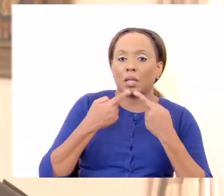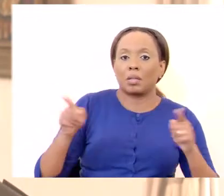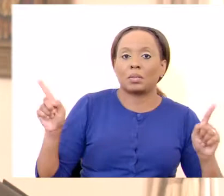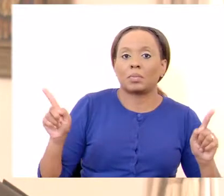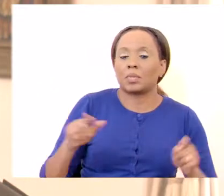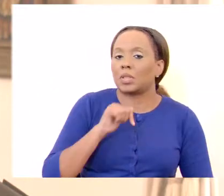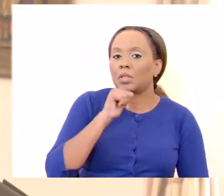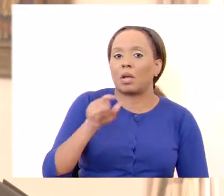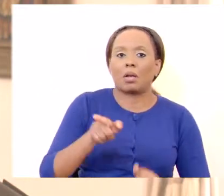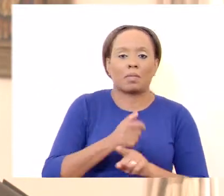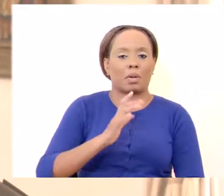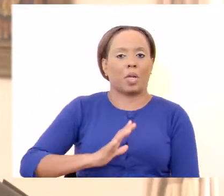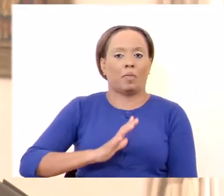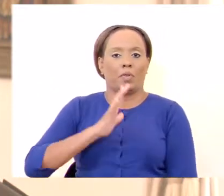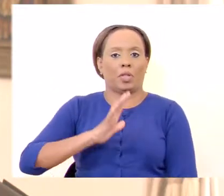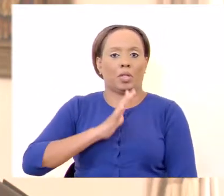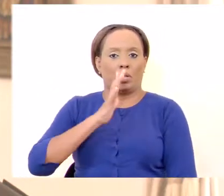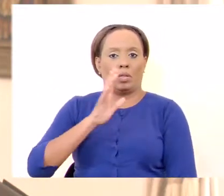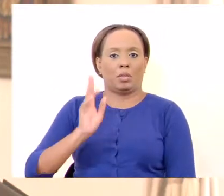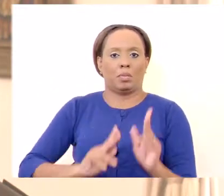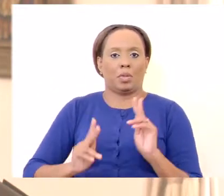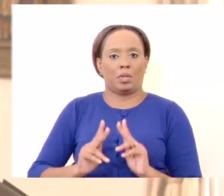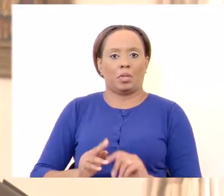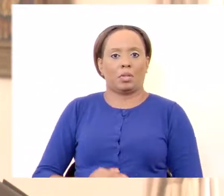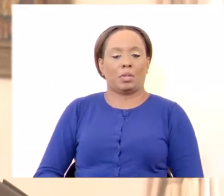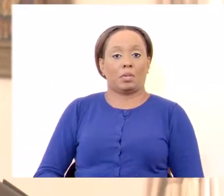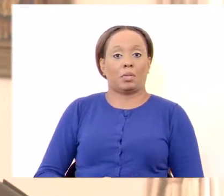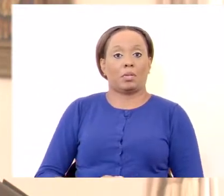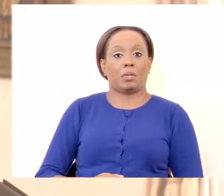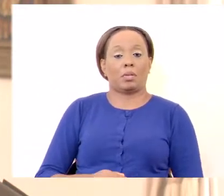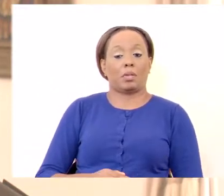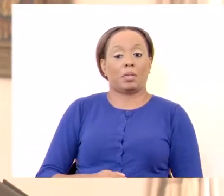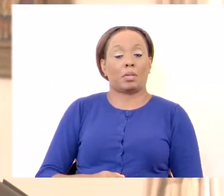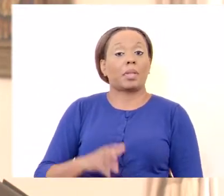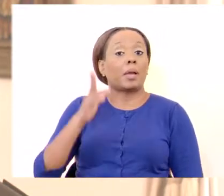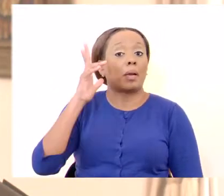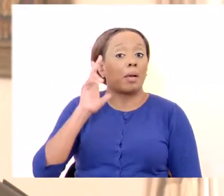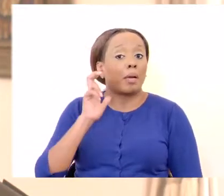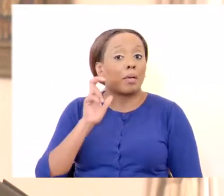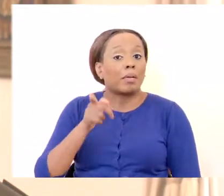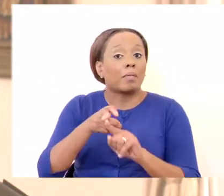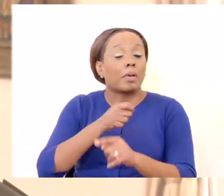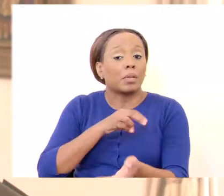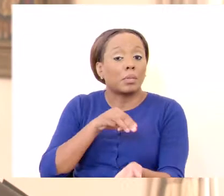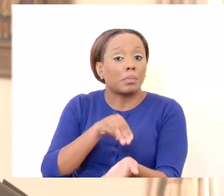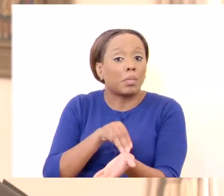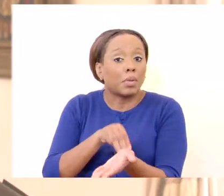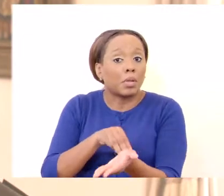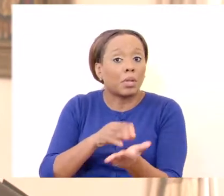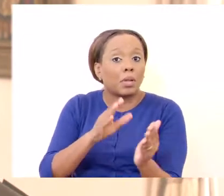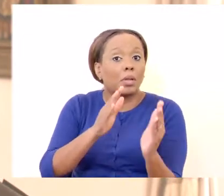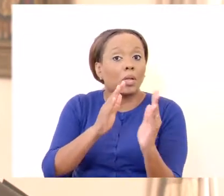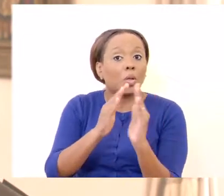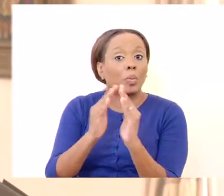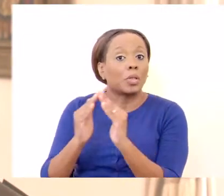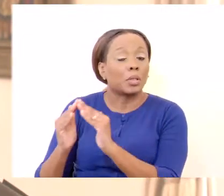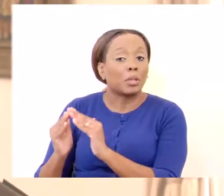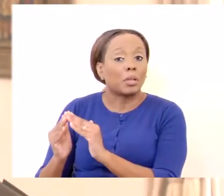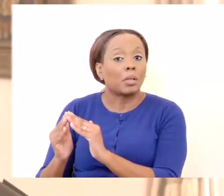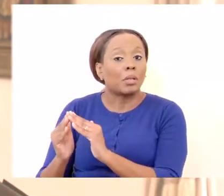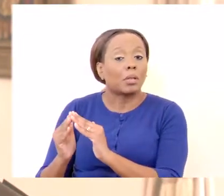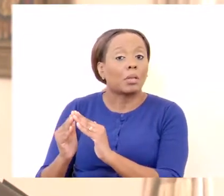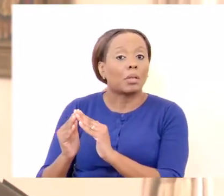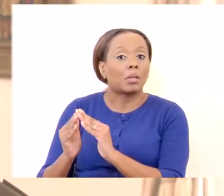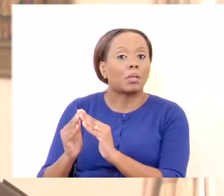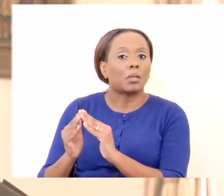source. It came through the medical community. And what you will appreciate is, in Barbados, we are